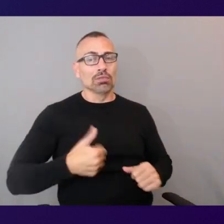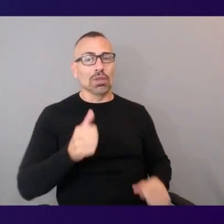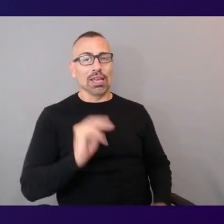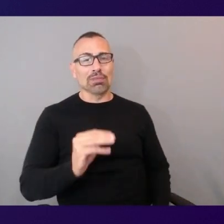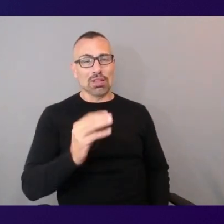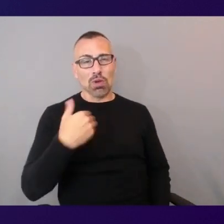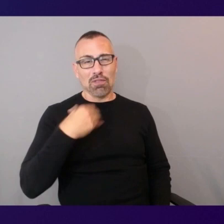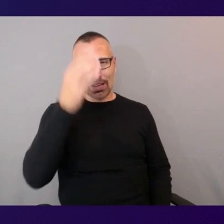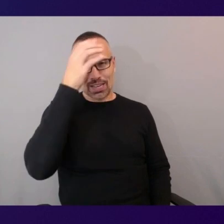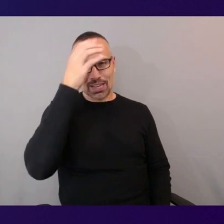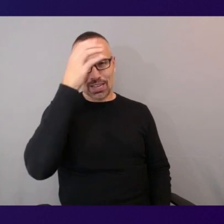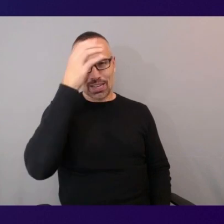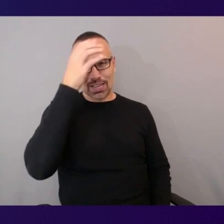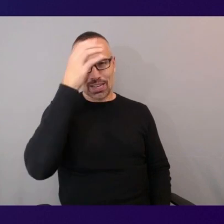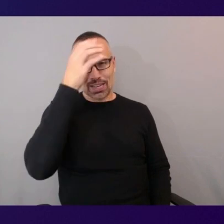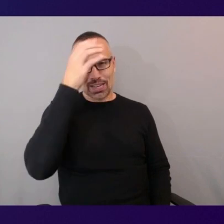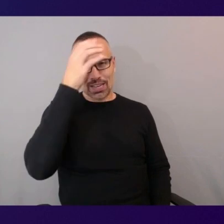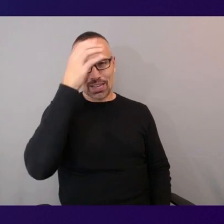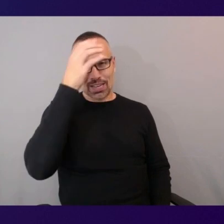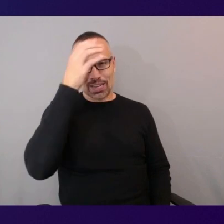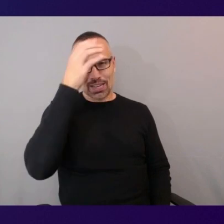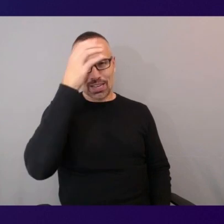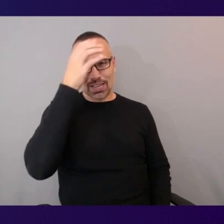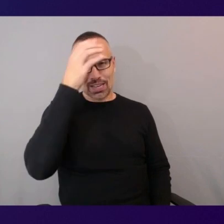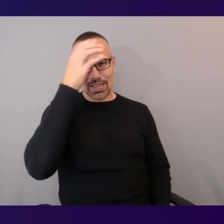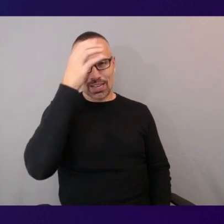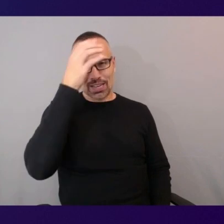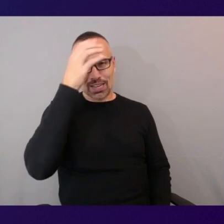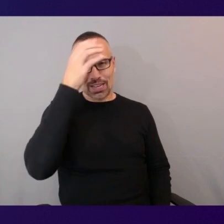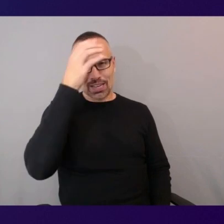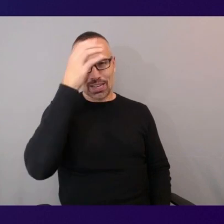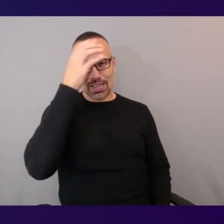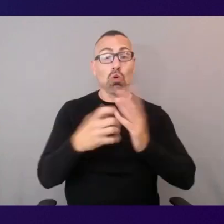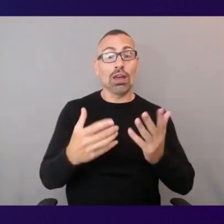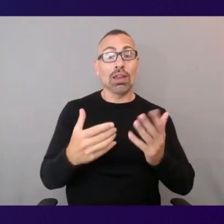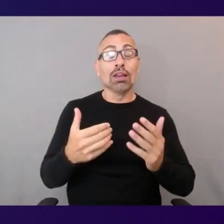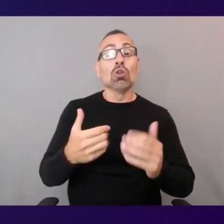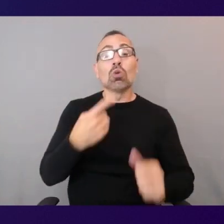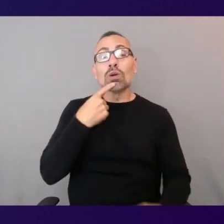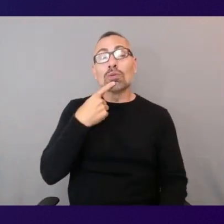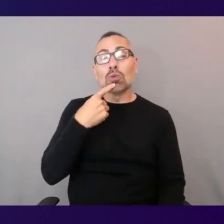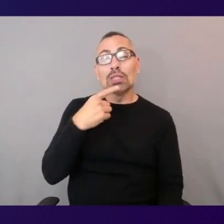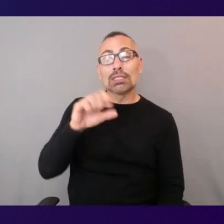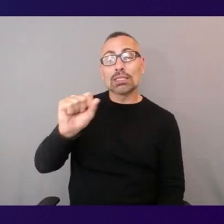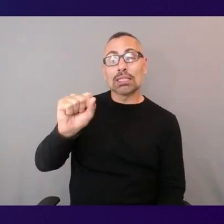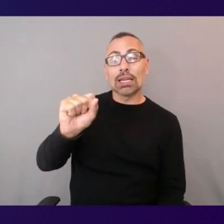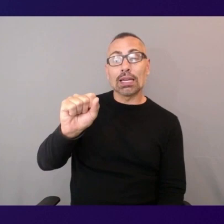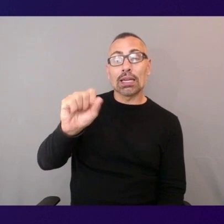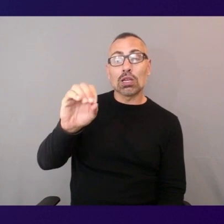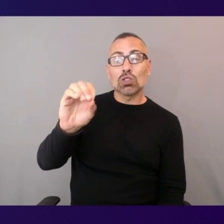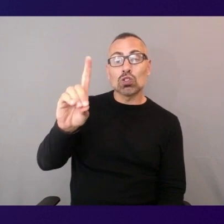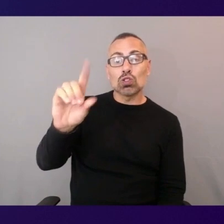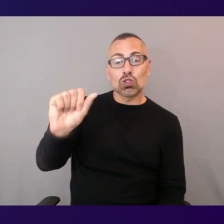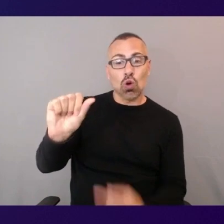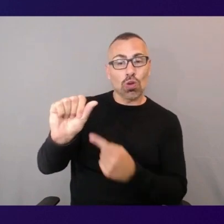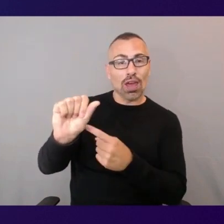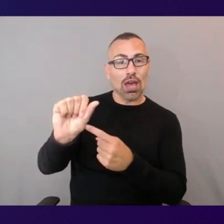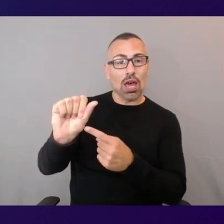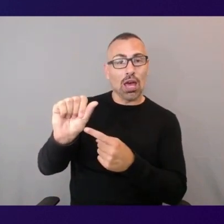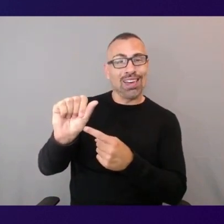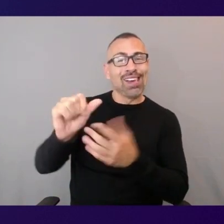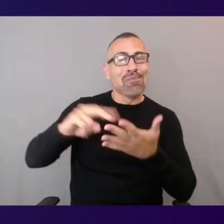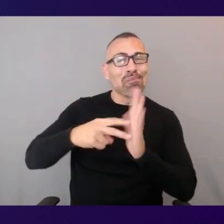soda is a Coke. Everything's a Coke. At least Houston, where I grew up, No everything's pop? a Coke. What's a pop? I don't know. That's